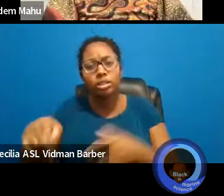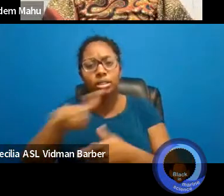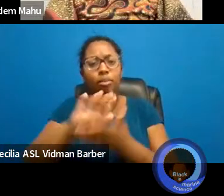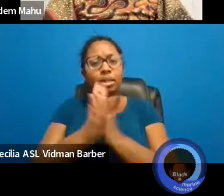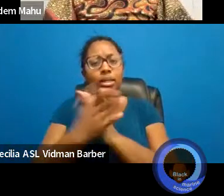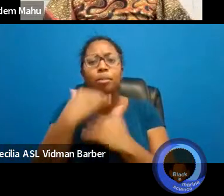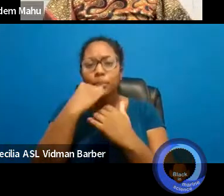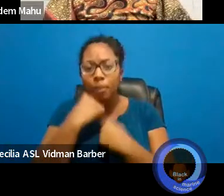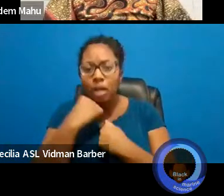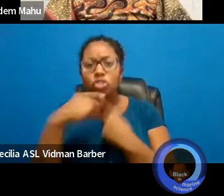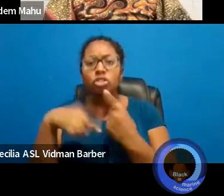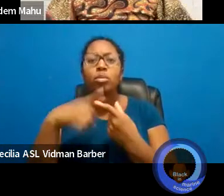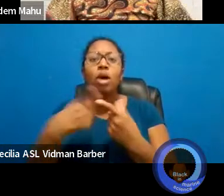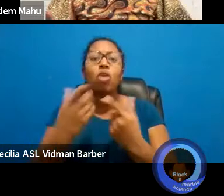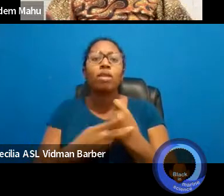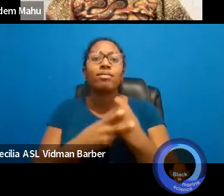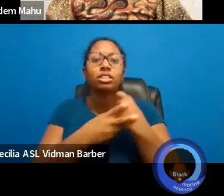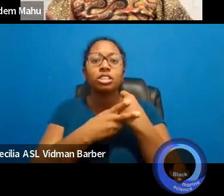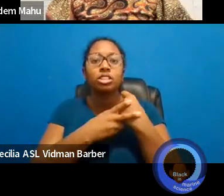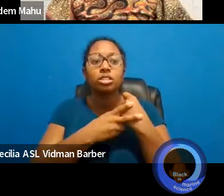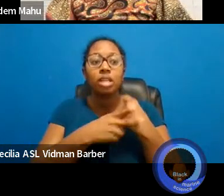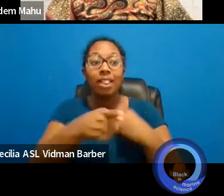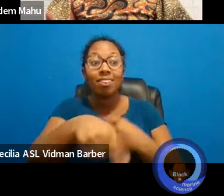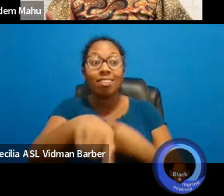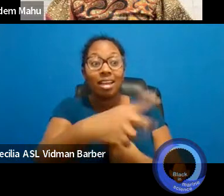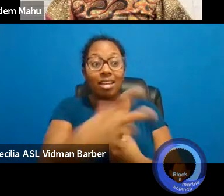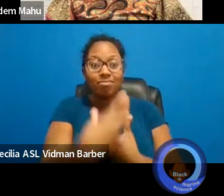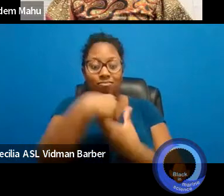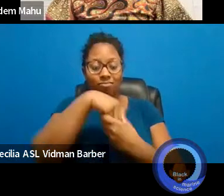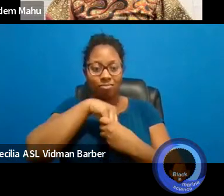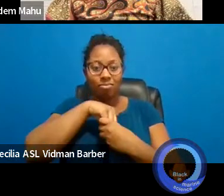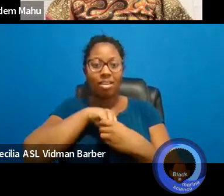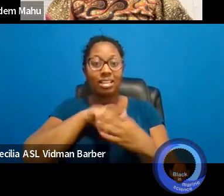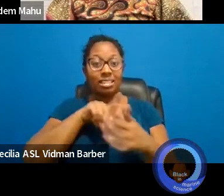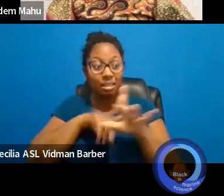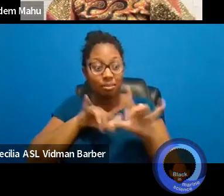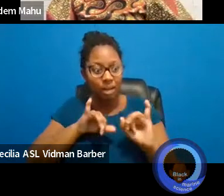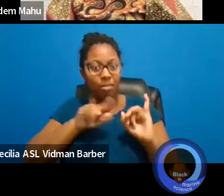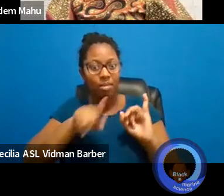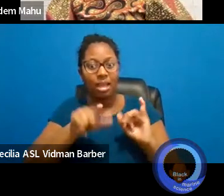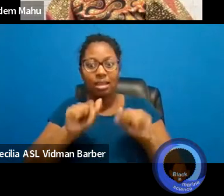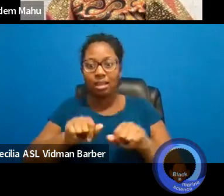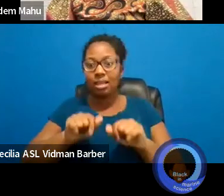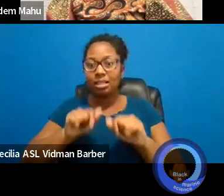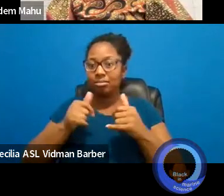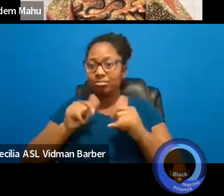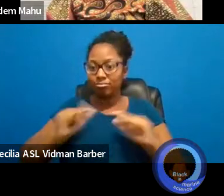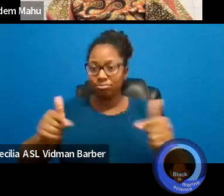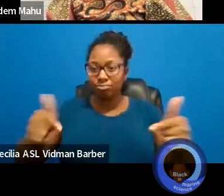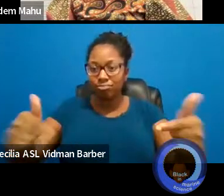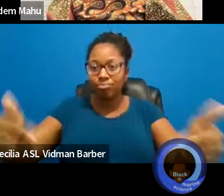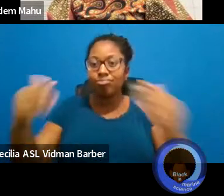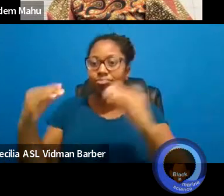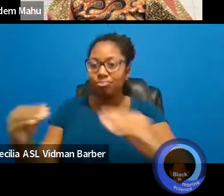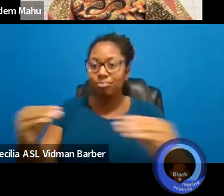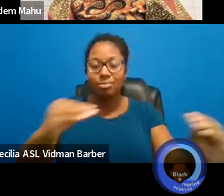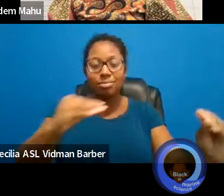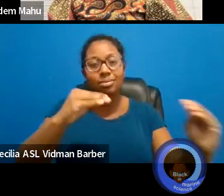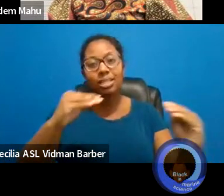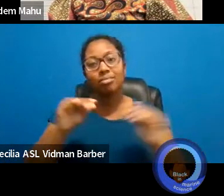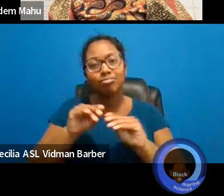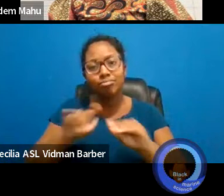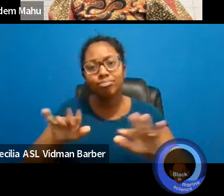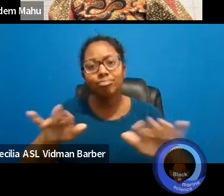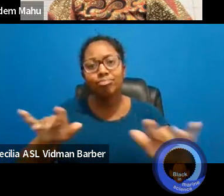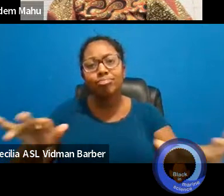on board so that they can in turn also educate people in the communities and then in the indigenous places about